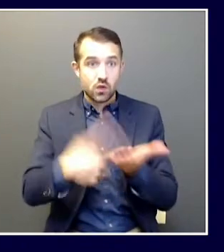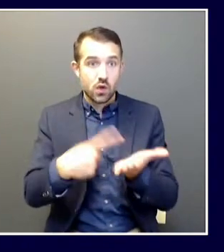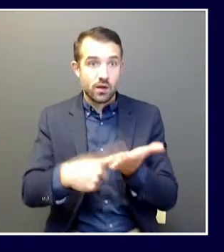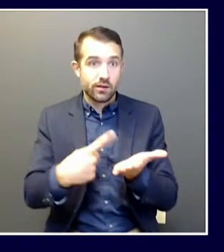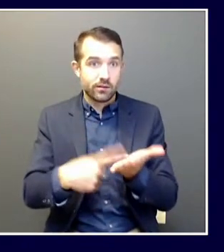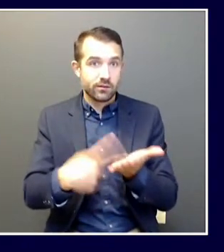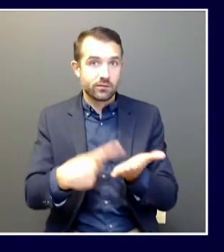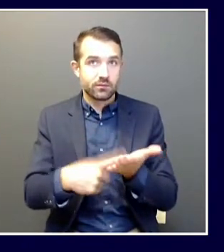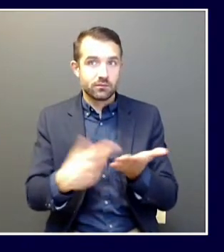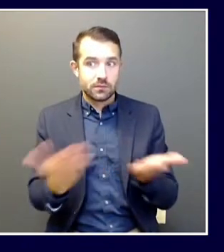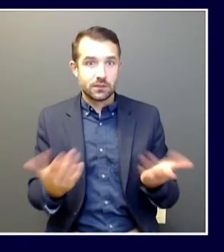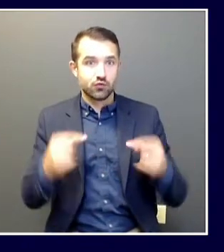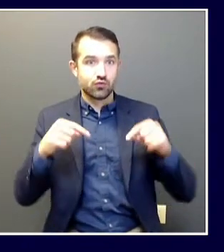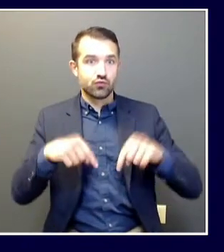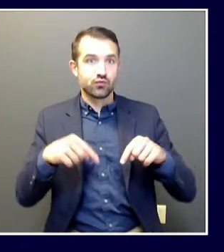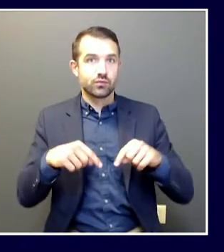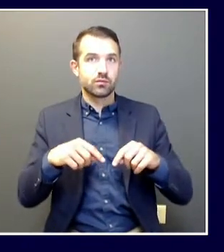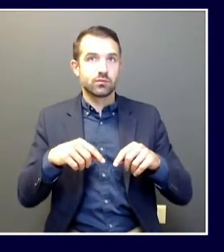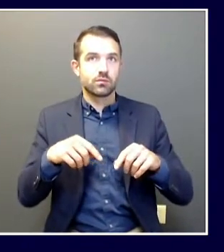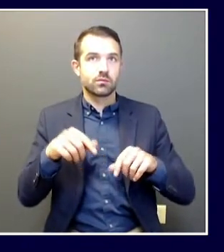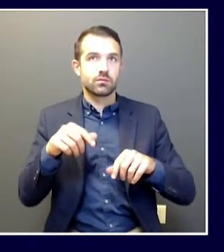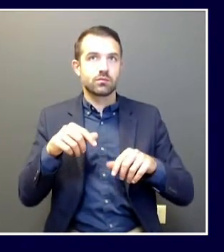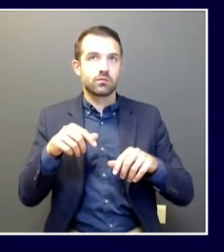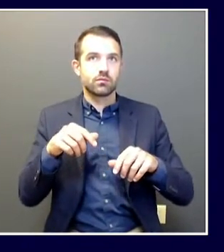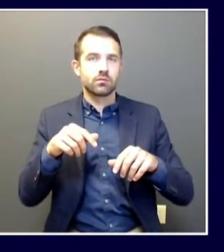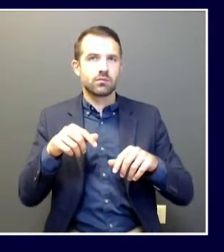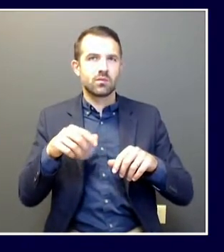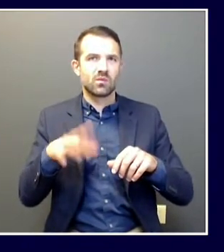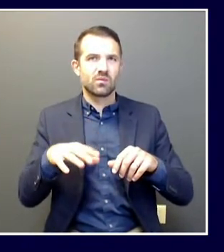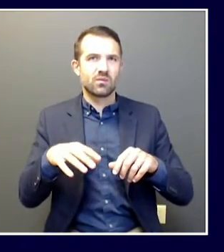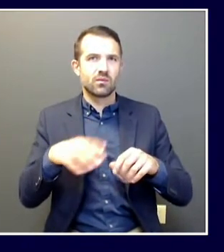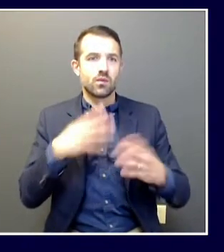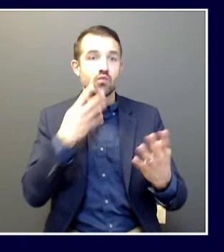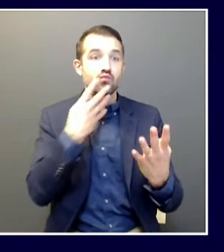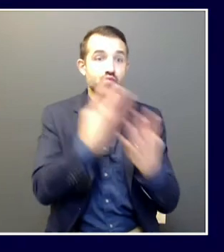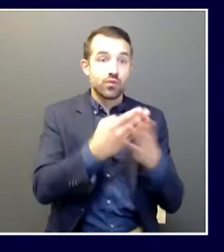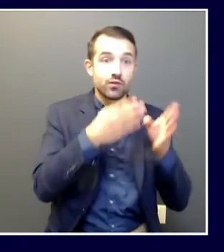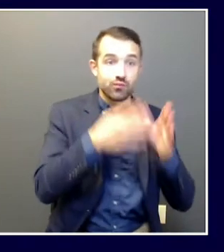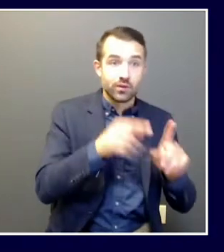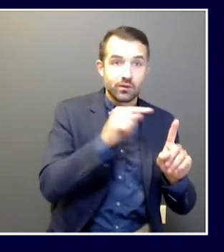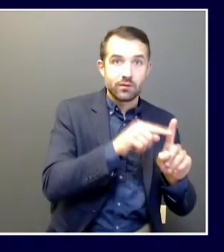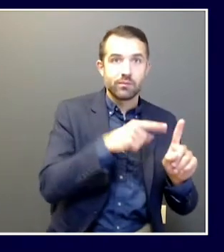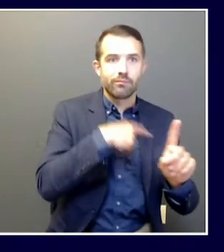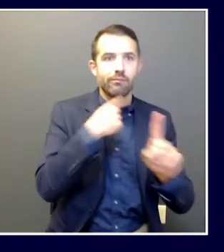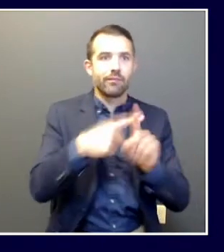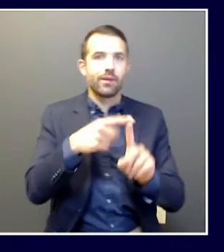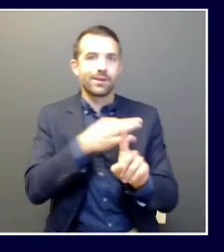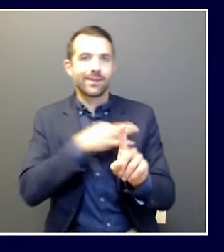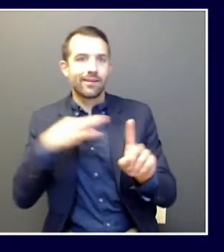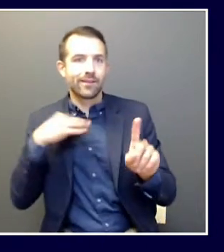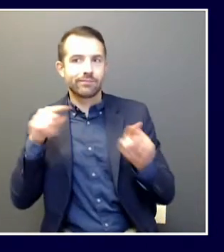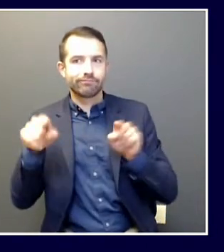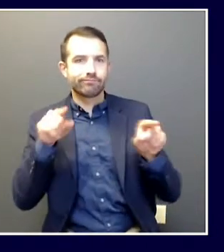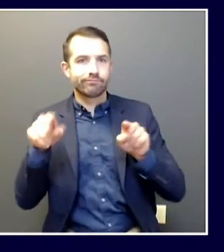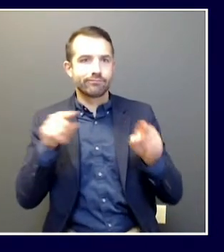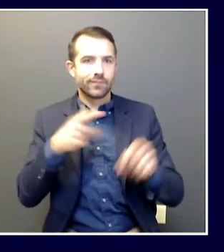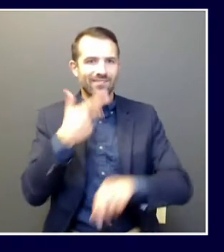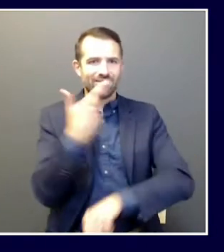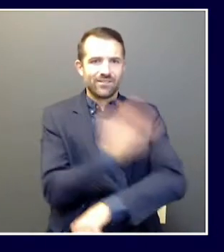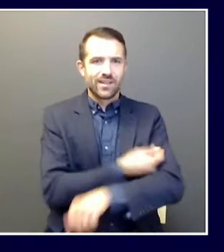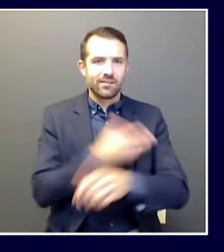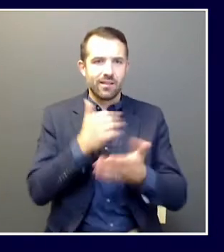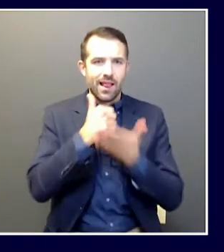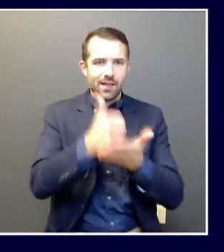more people in jails and more corrections officers vaccinated. And does that differ at all based on like the setting, if